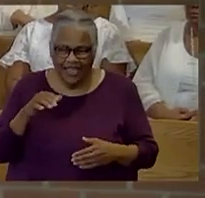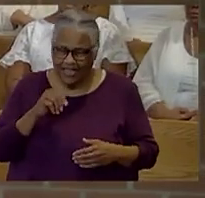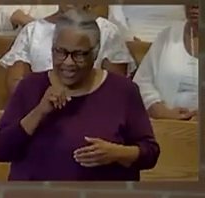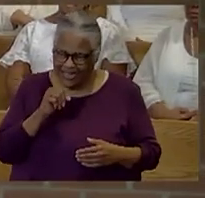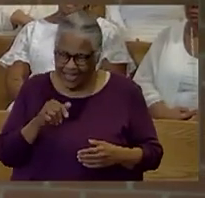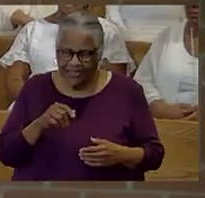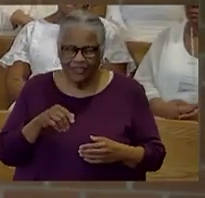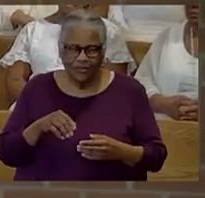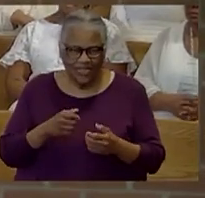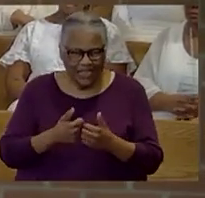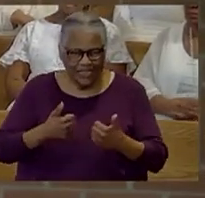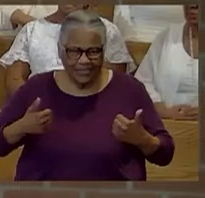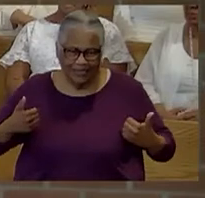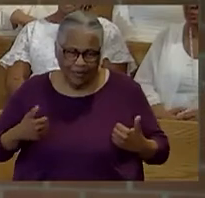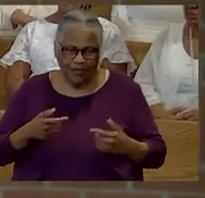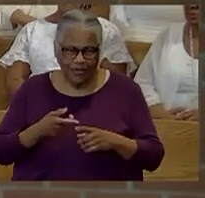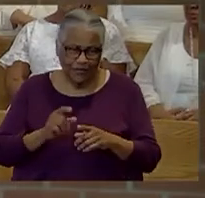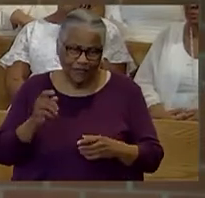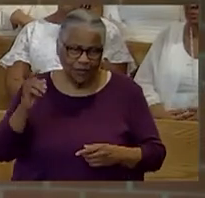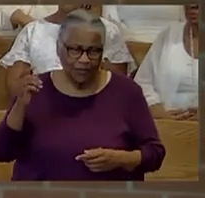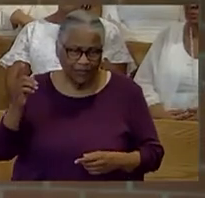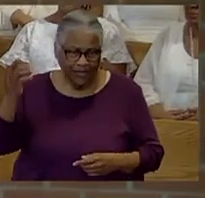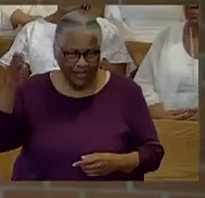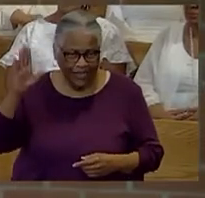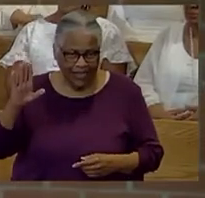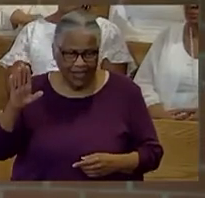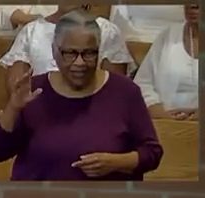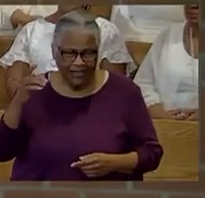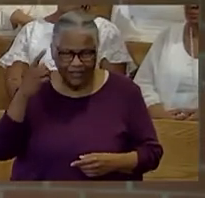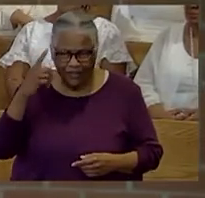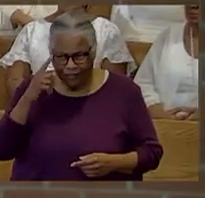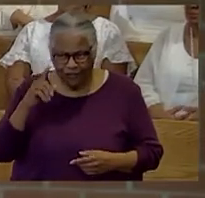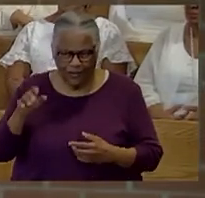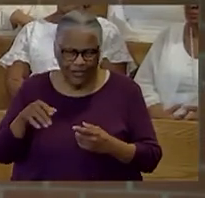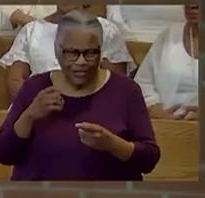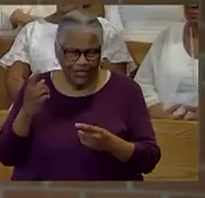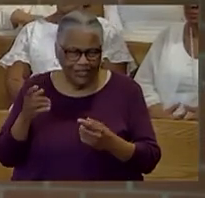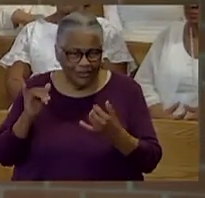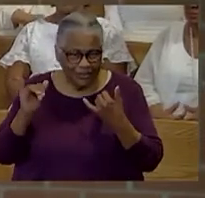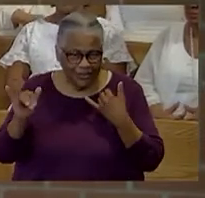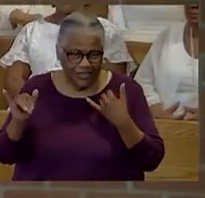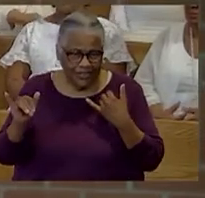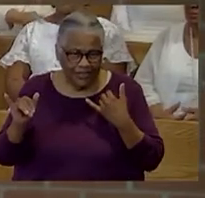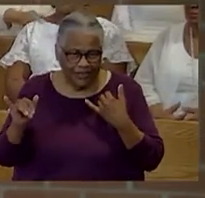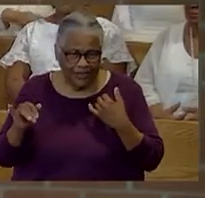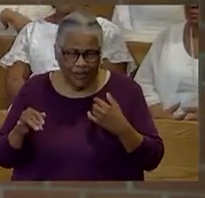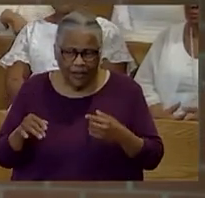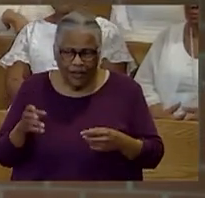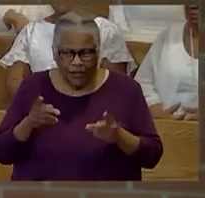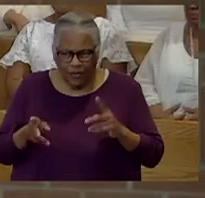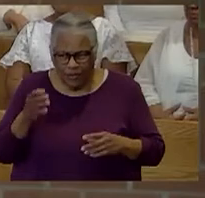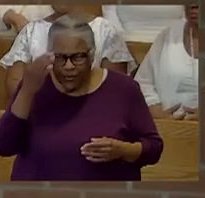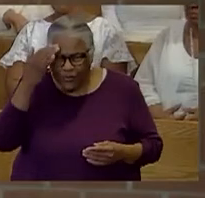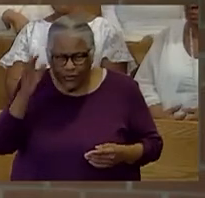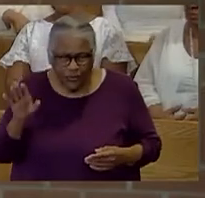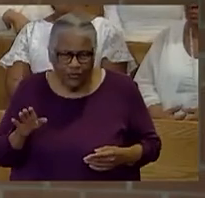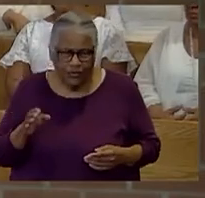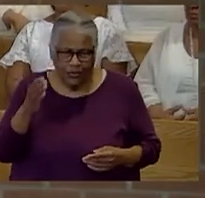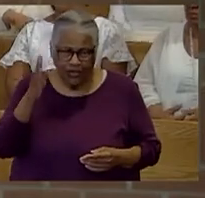20, it says that those who are eternally separated from God will spend time in the lake of fire. Those who don't know who God